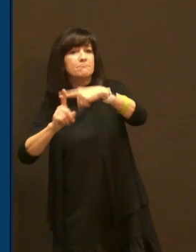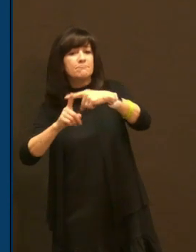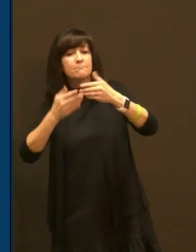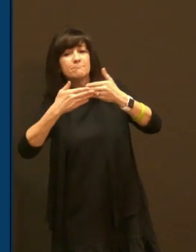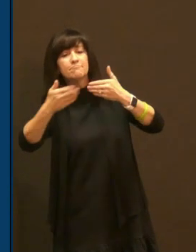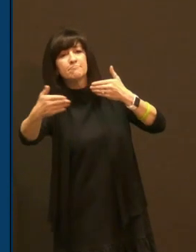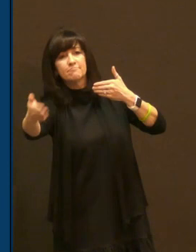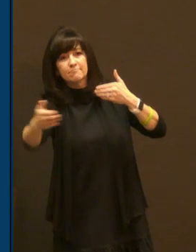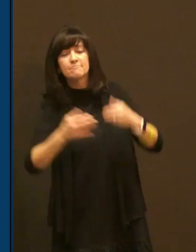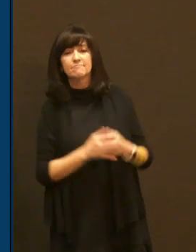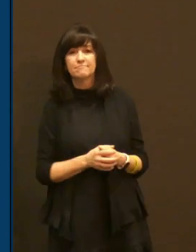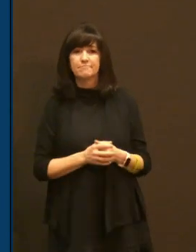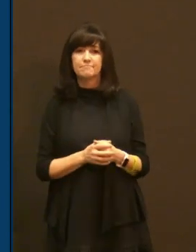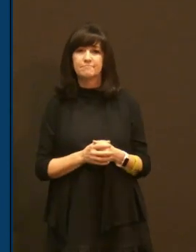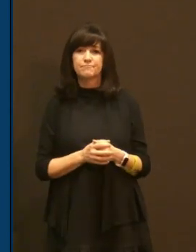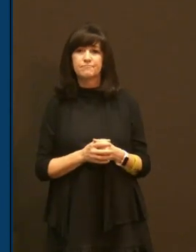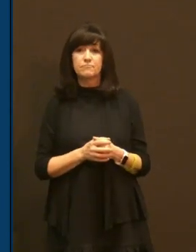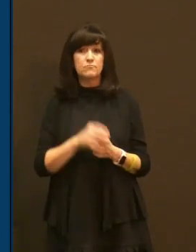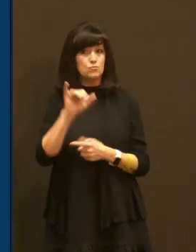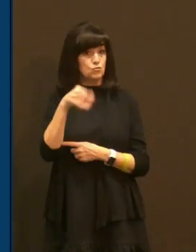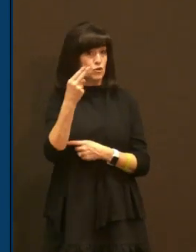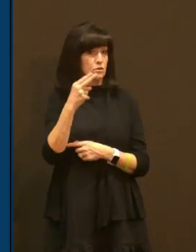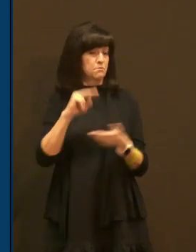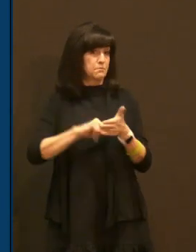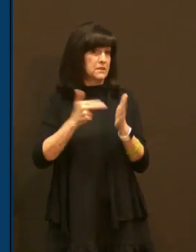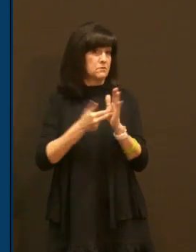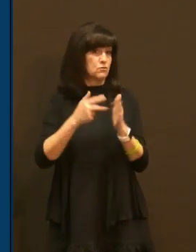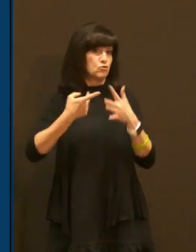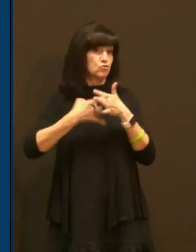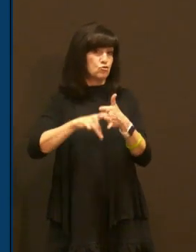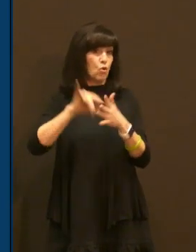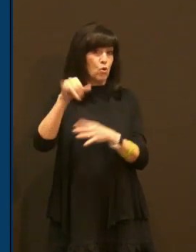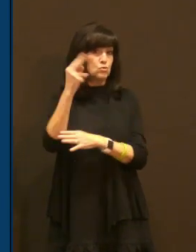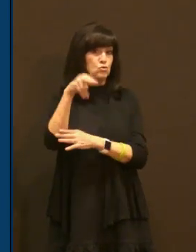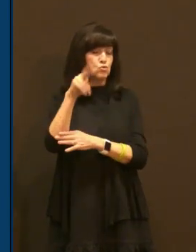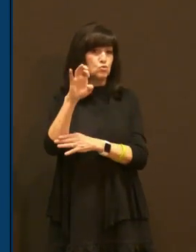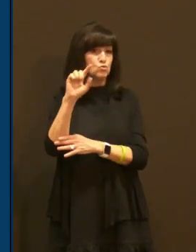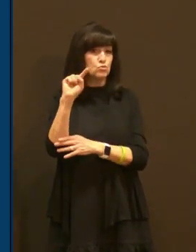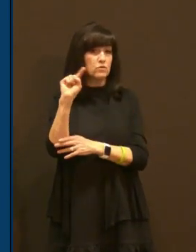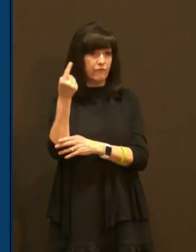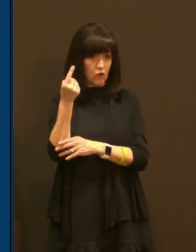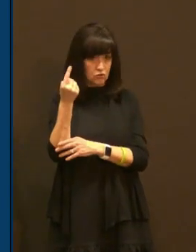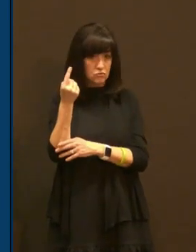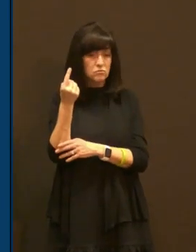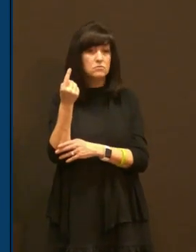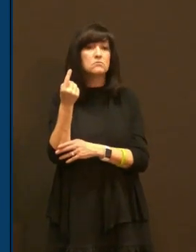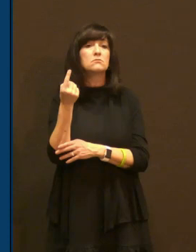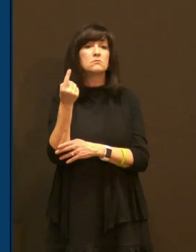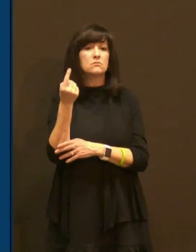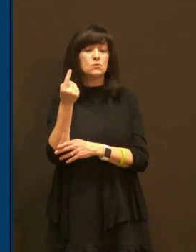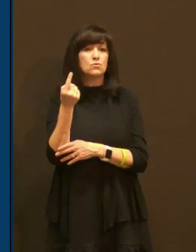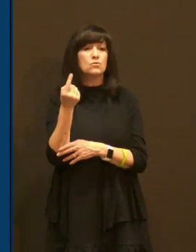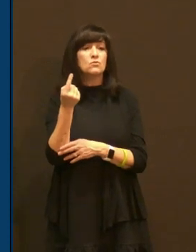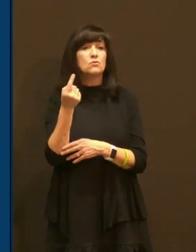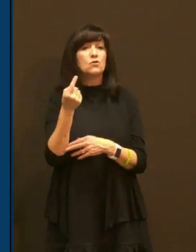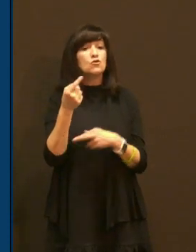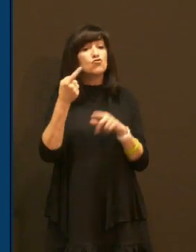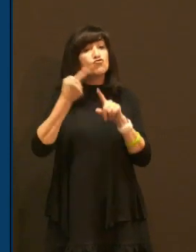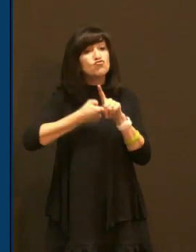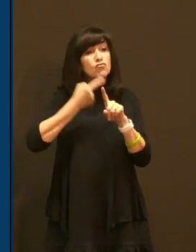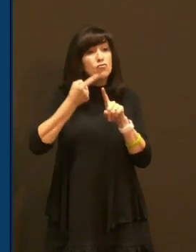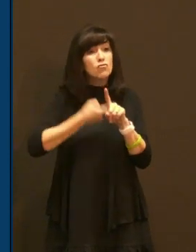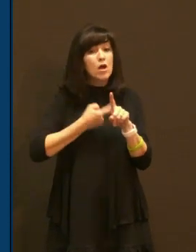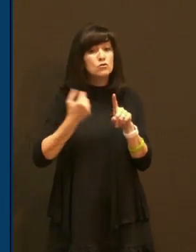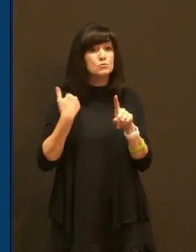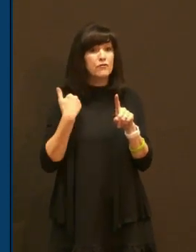as of June 1st, we will lift the short-term rental ban and the mandatory